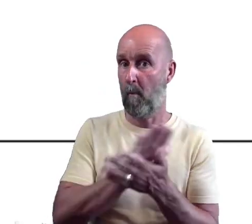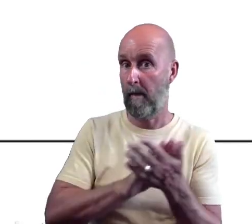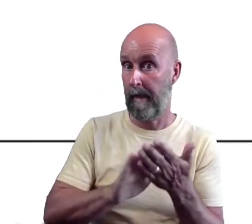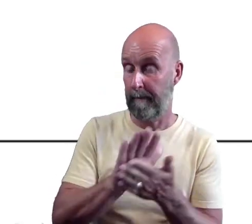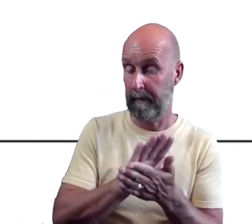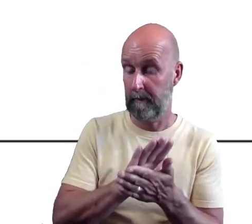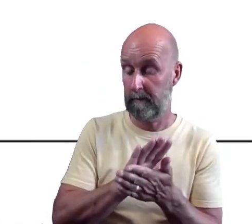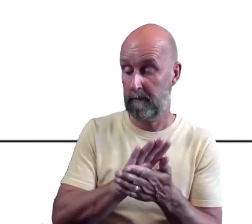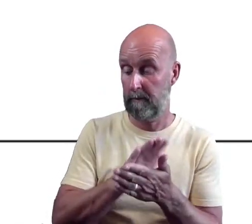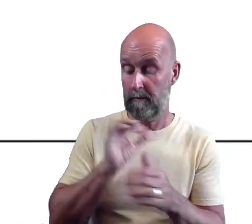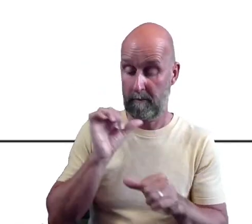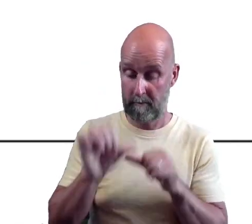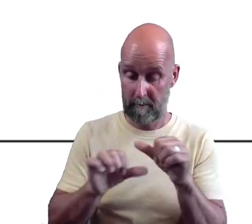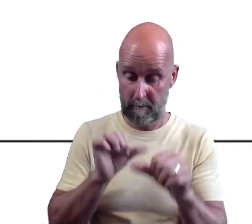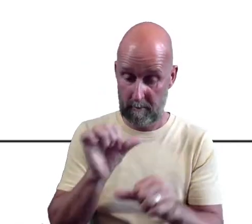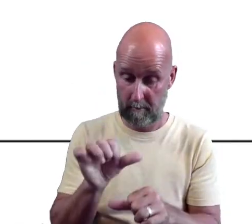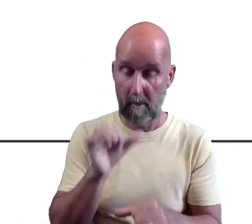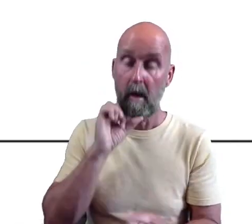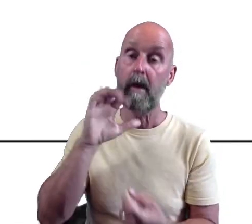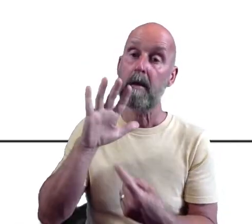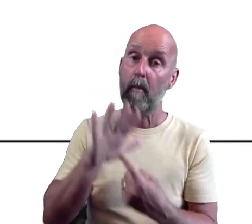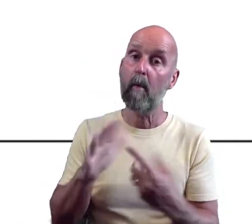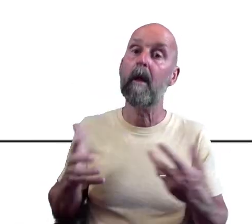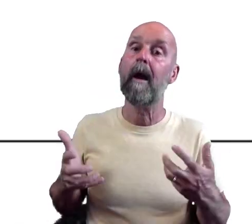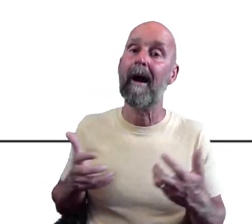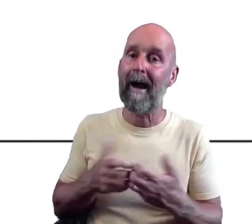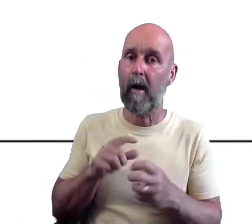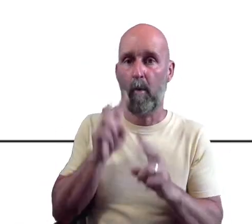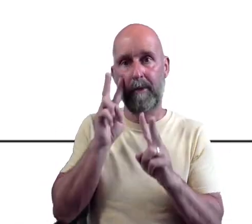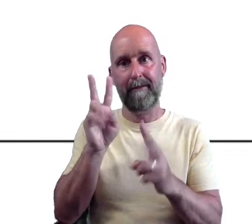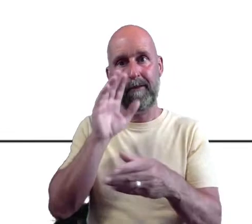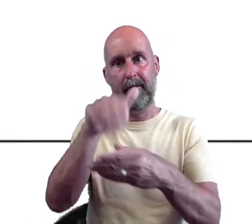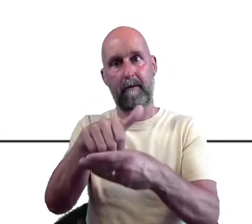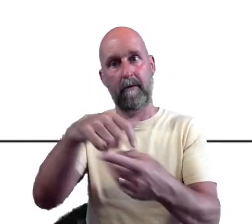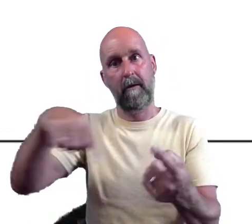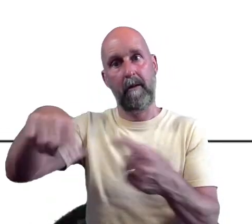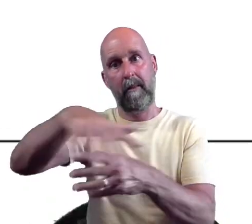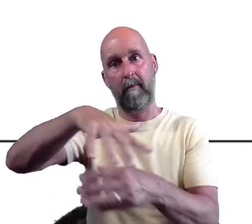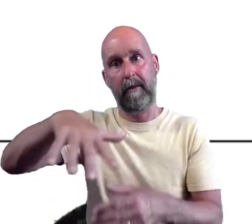are really important to how they see what places are.